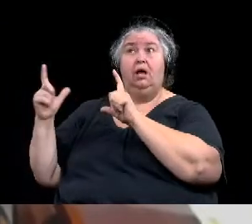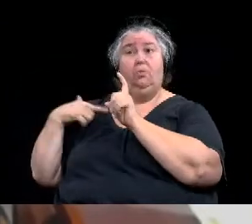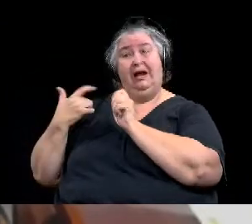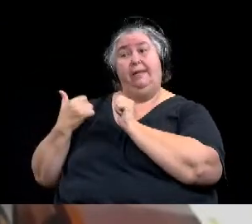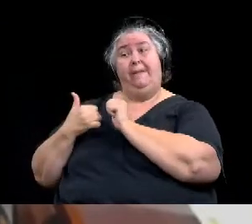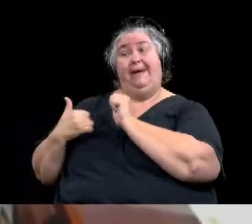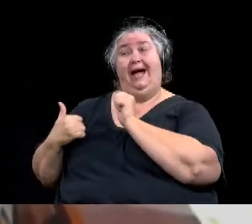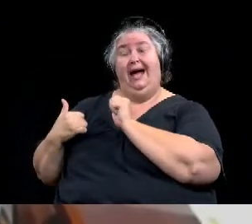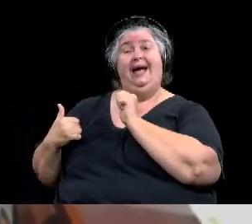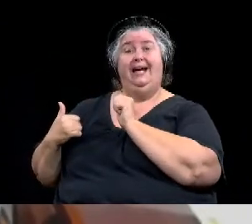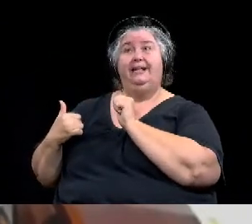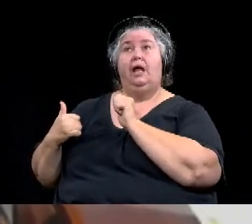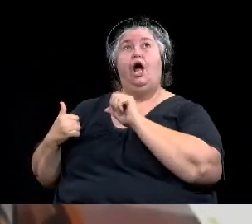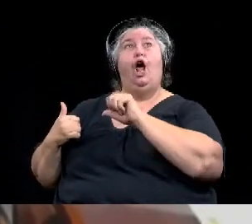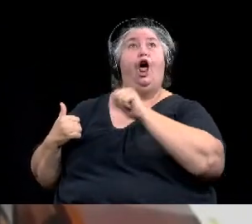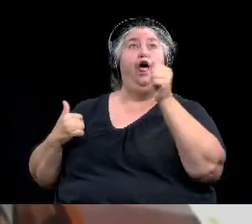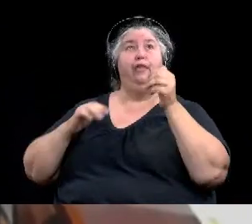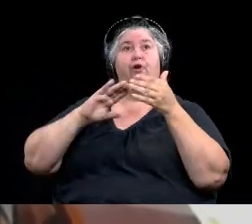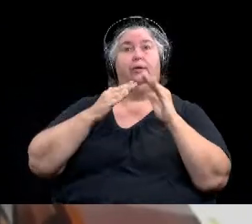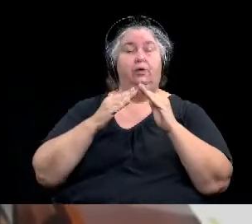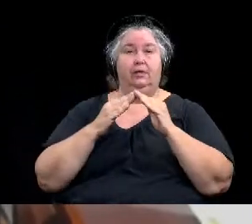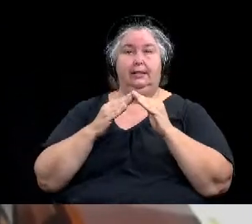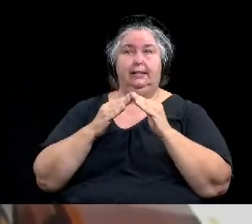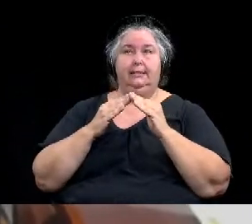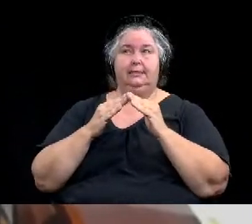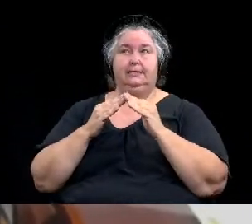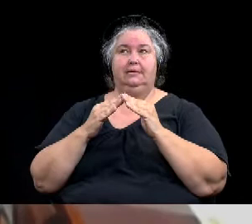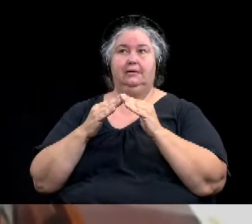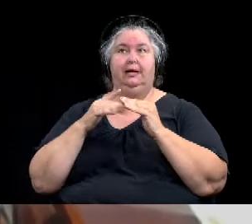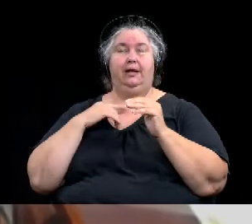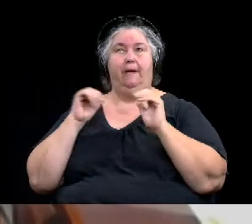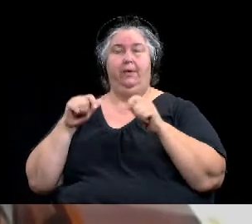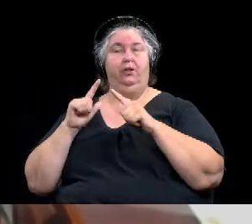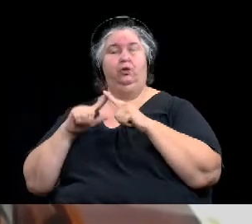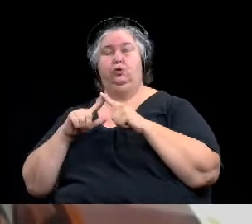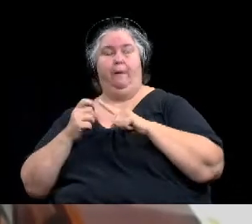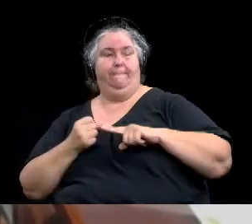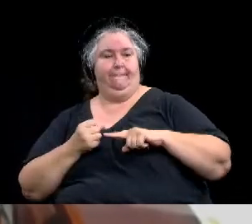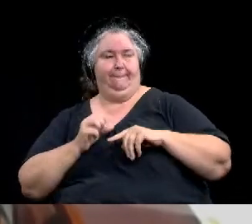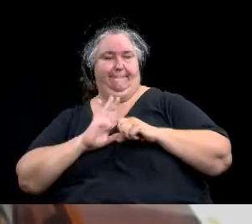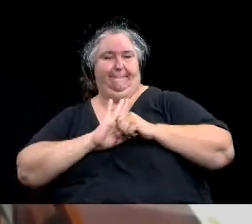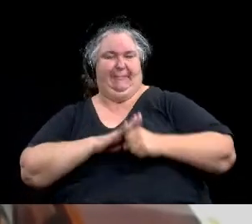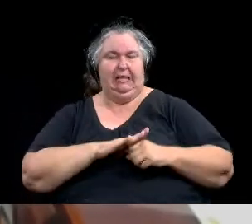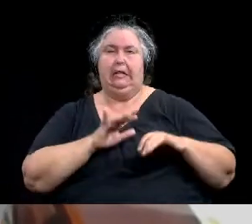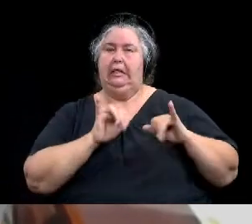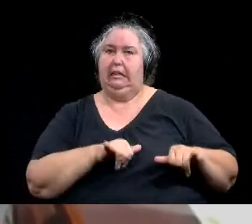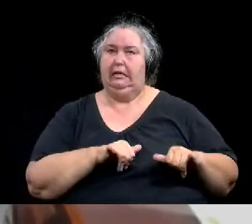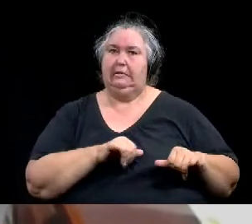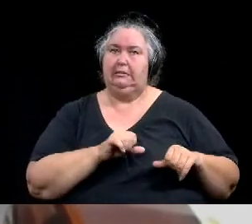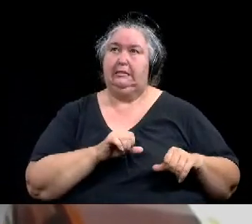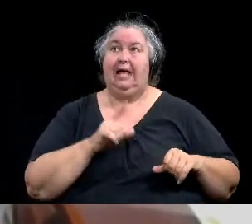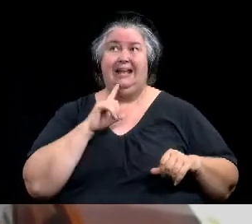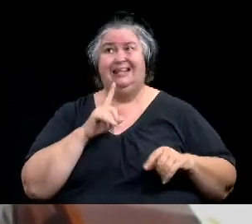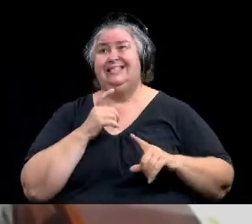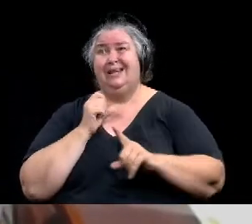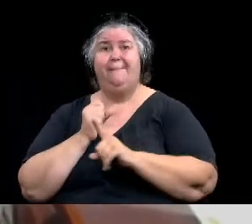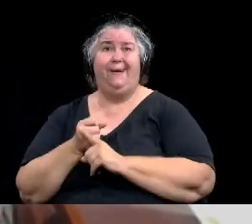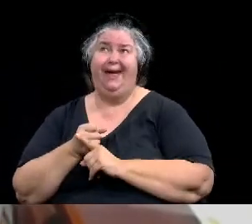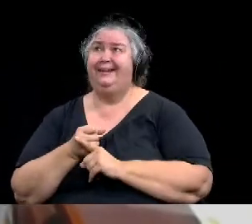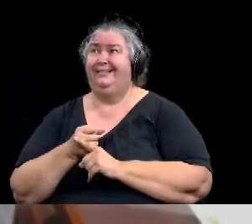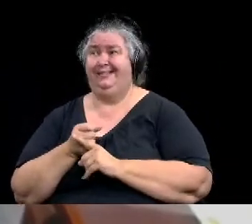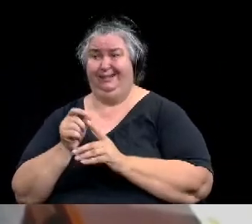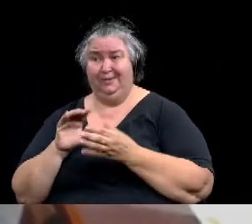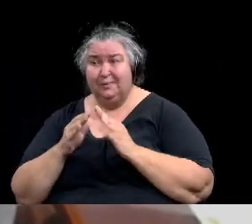behind other communities in our ability to get out in front of this. And it is impacting our loved ones, our